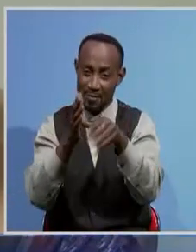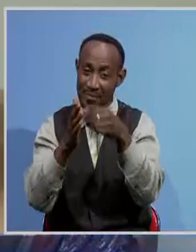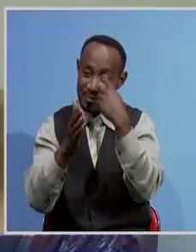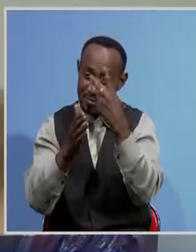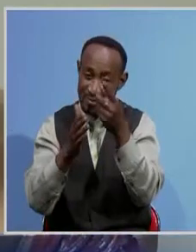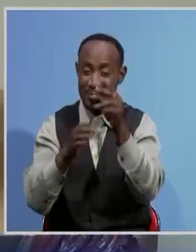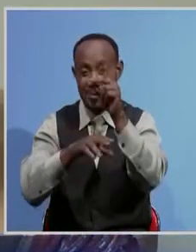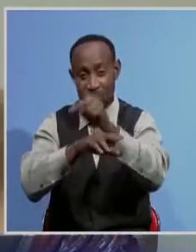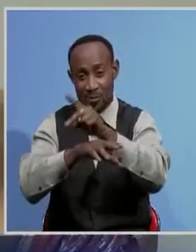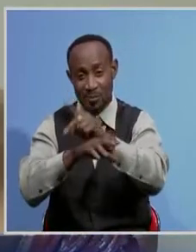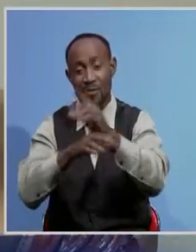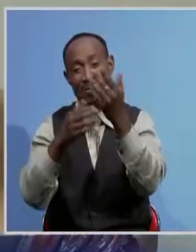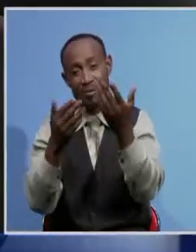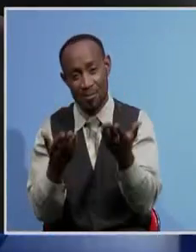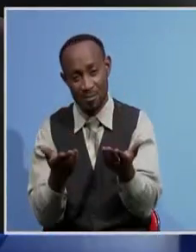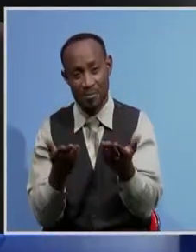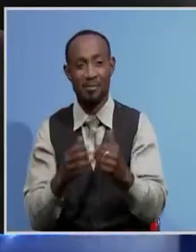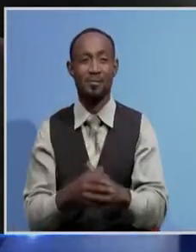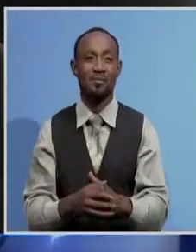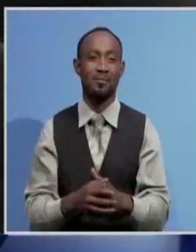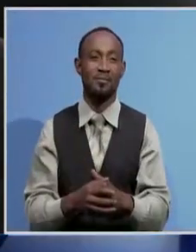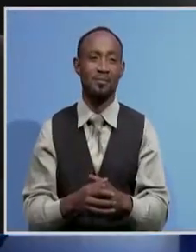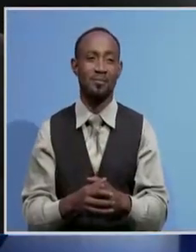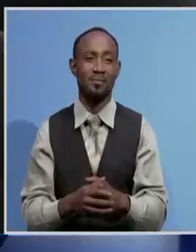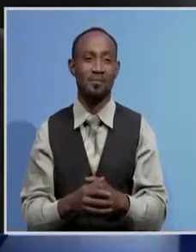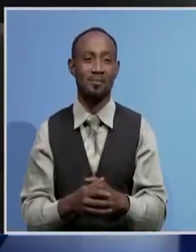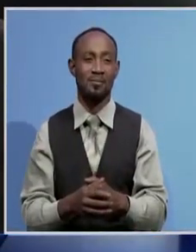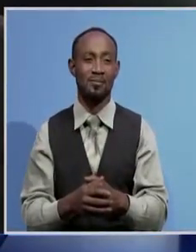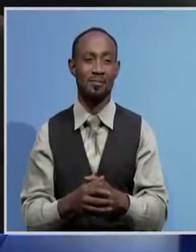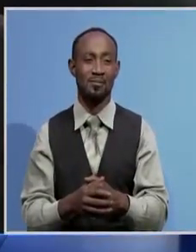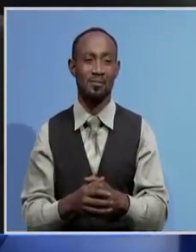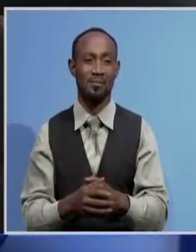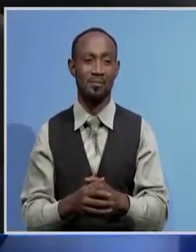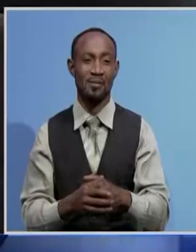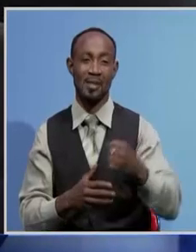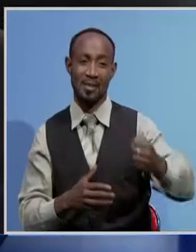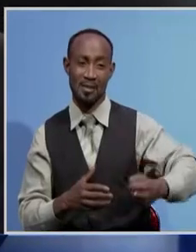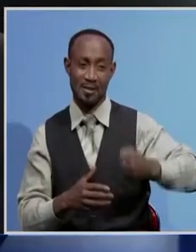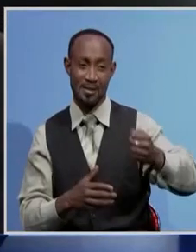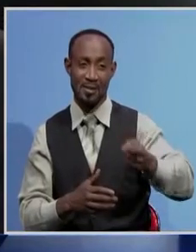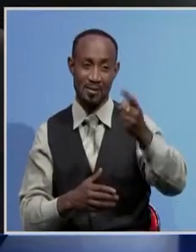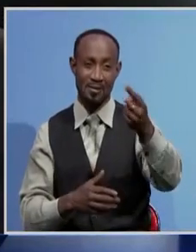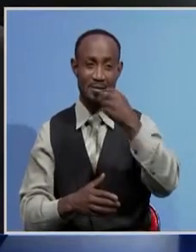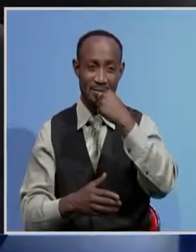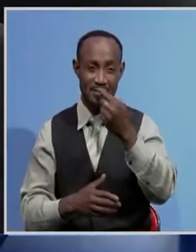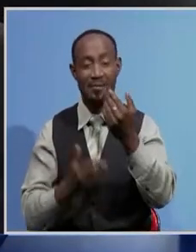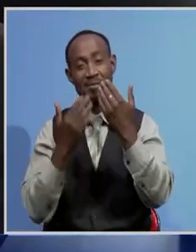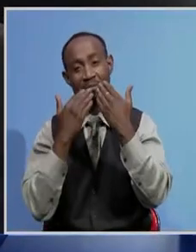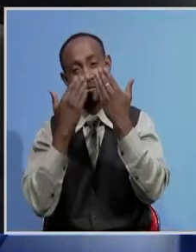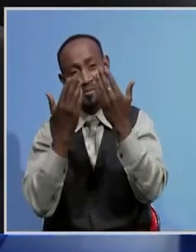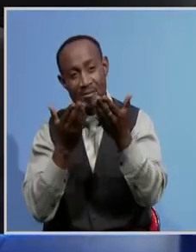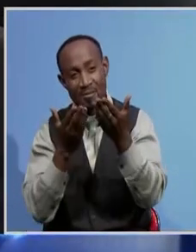which projects are you going to carry on. We appreciate for the early input which were delivered to the